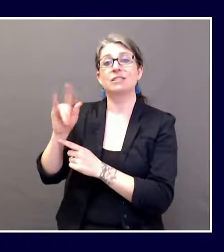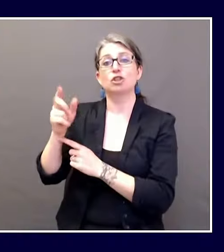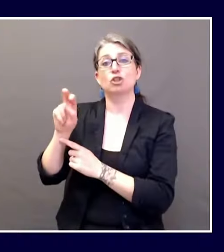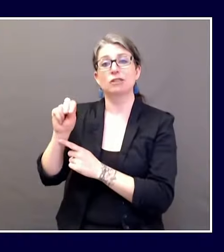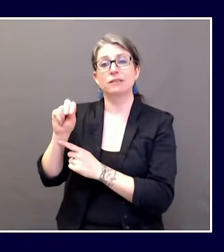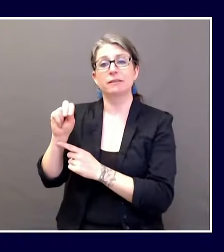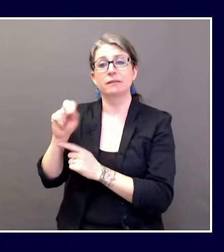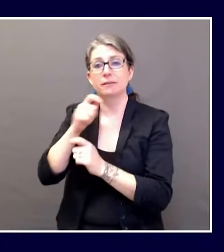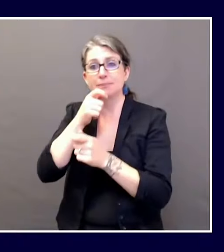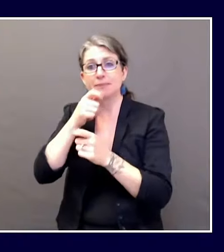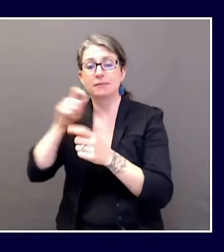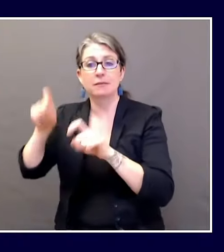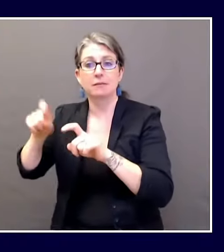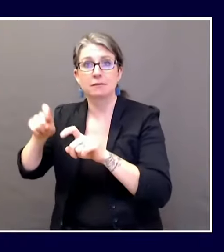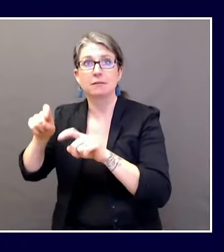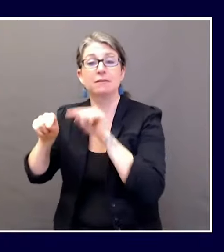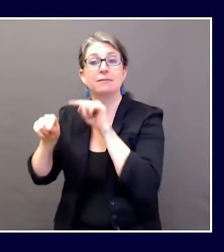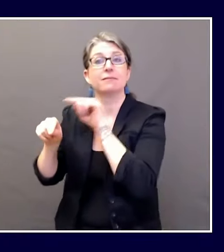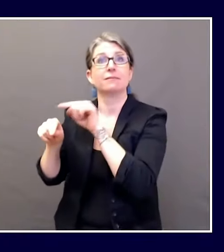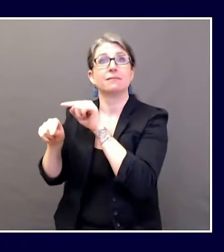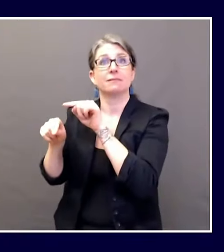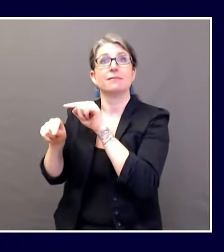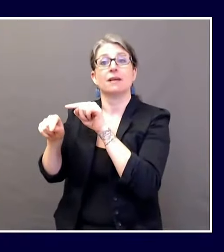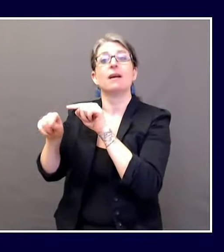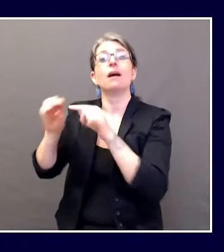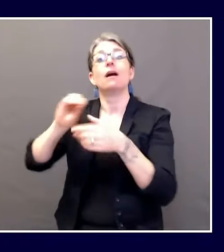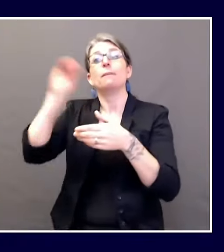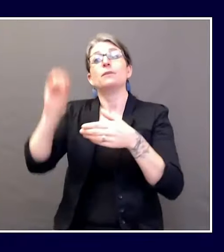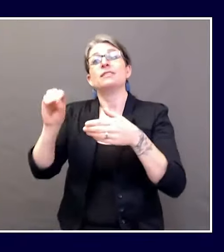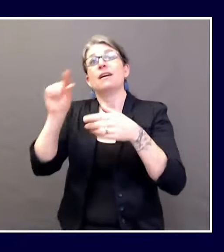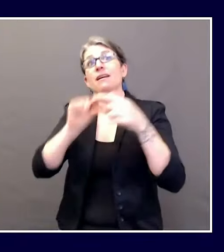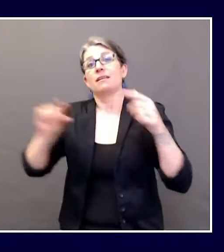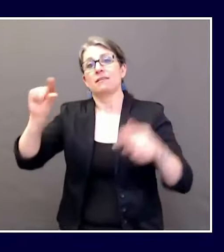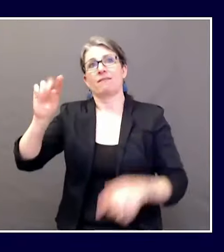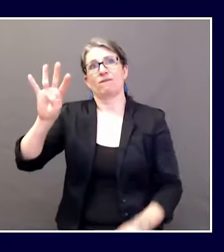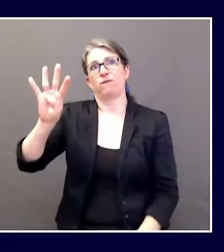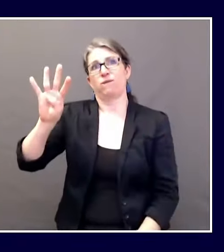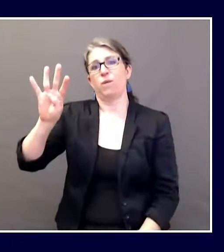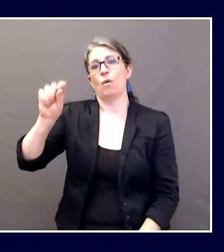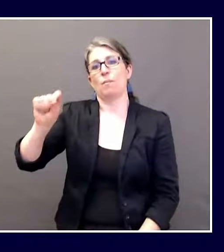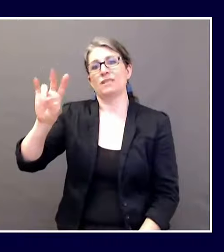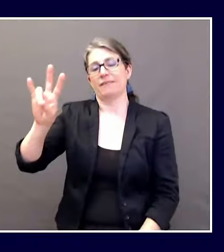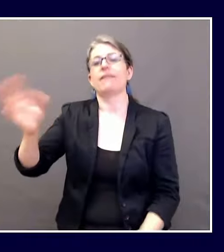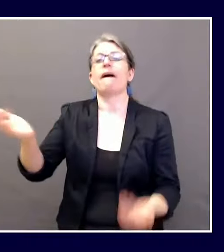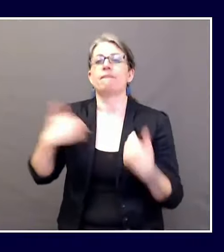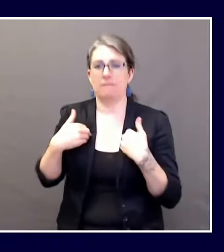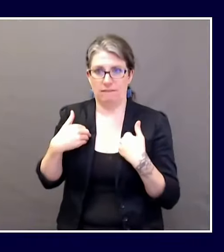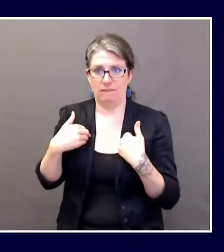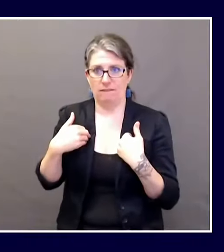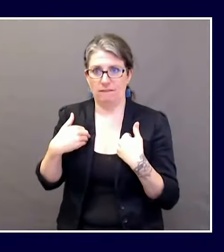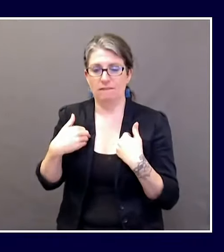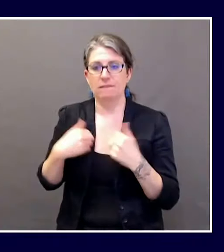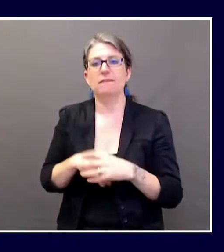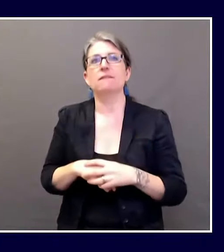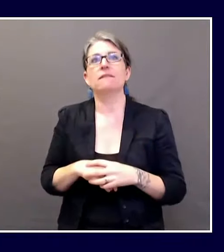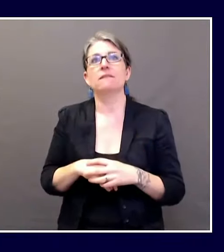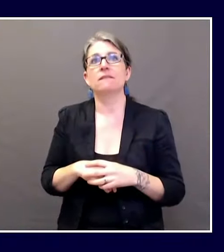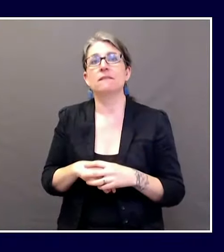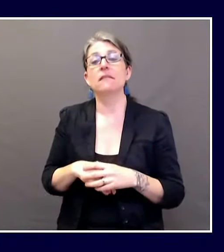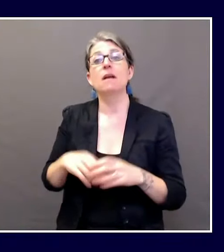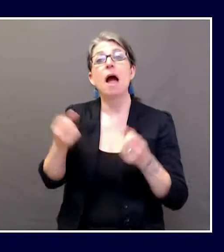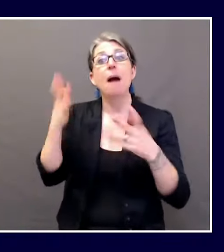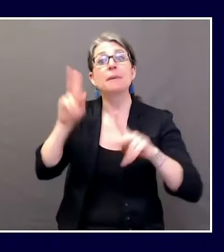rate there on a 7-day basis now stands at 4.7%. And we're conducting about